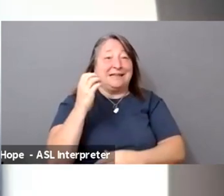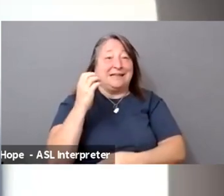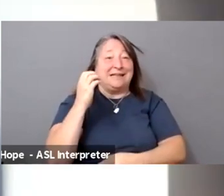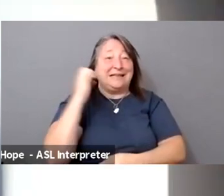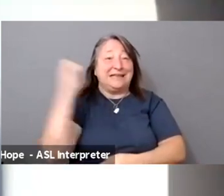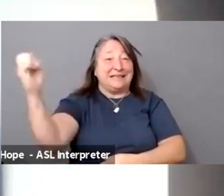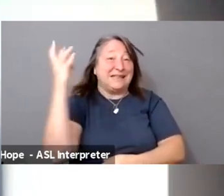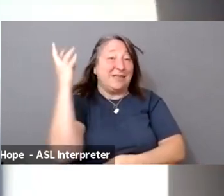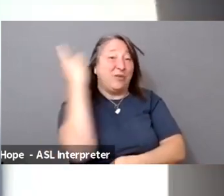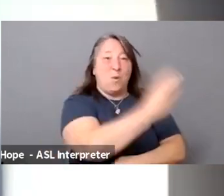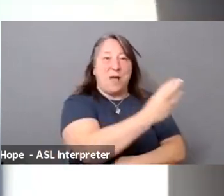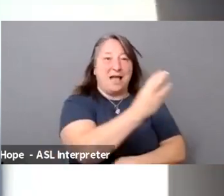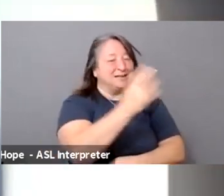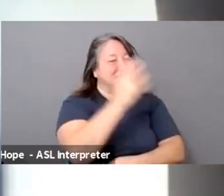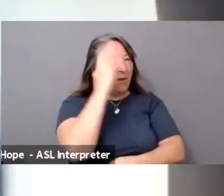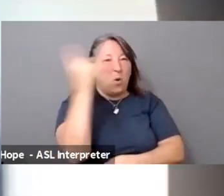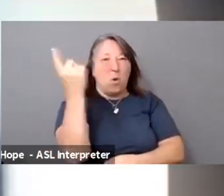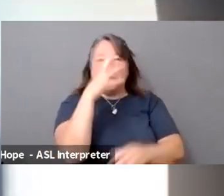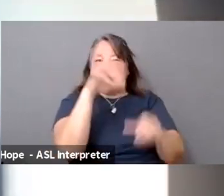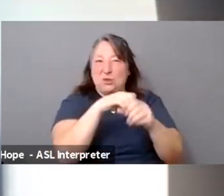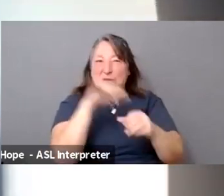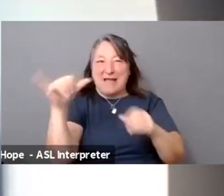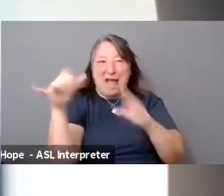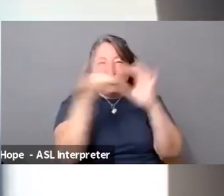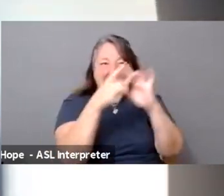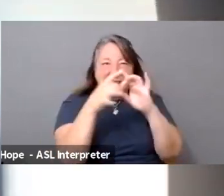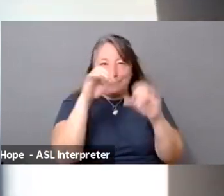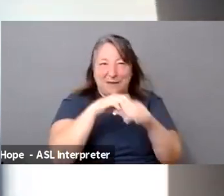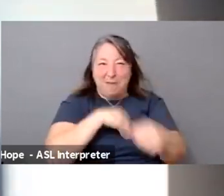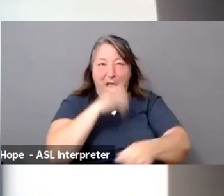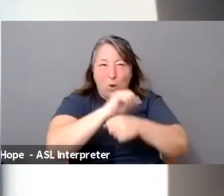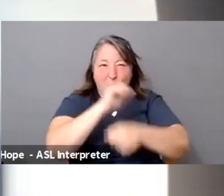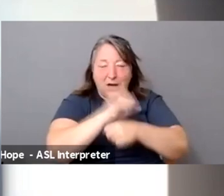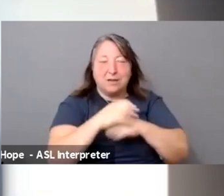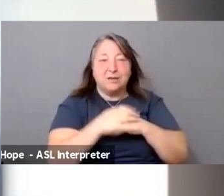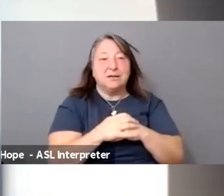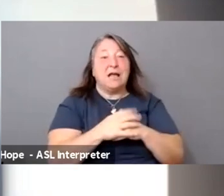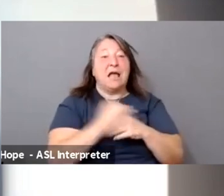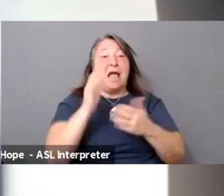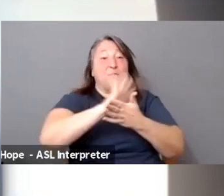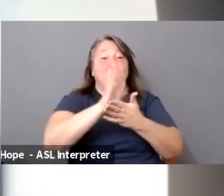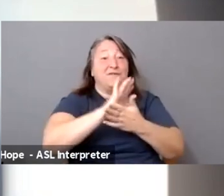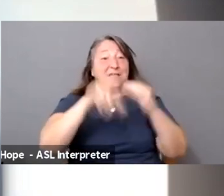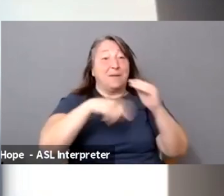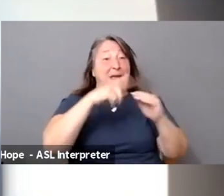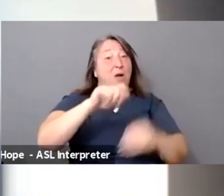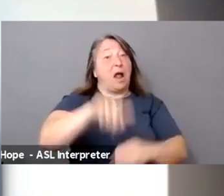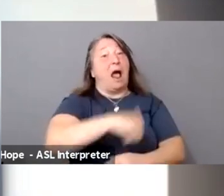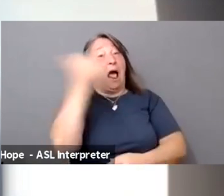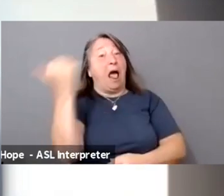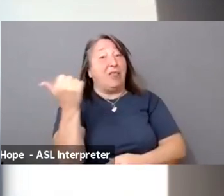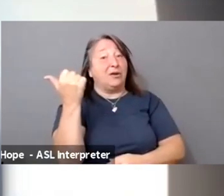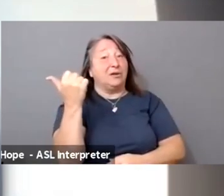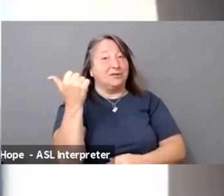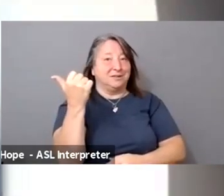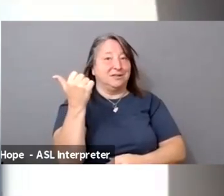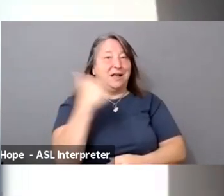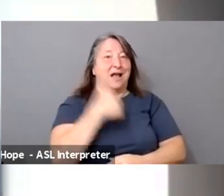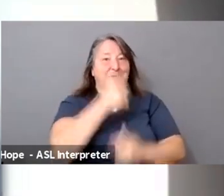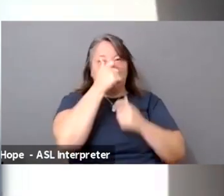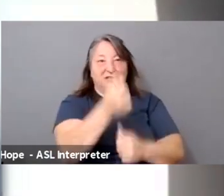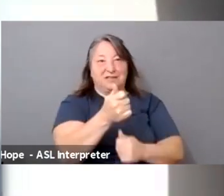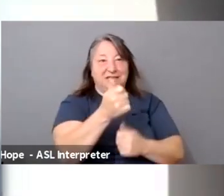work. And I'm always going to be interested in movies about the other. And even though one of the films I'm